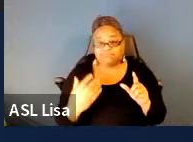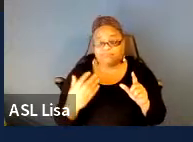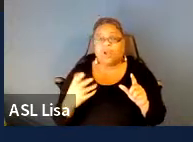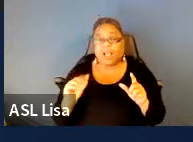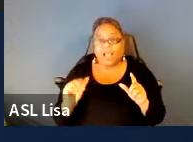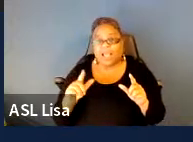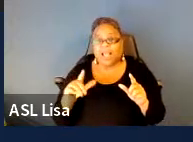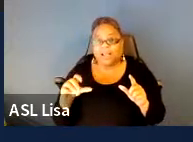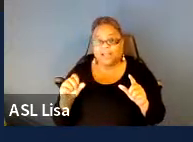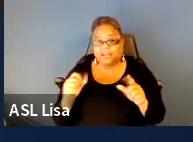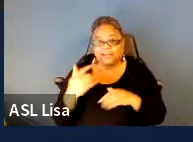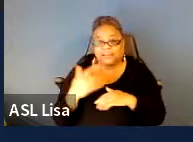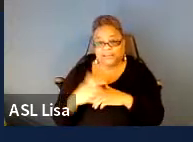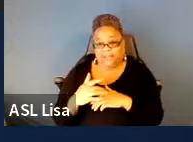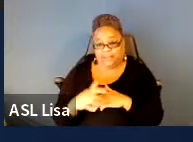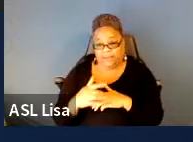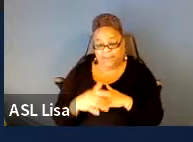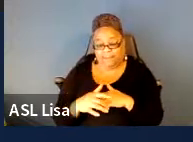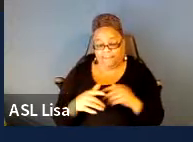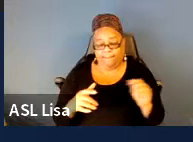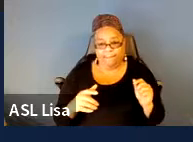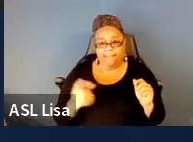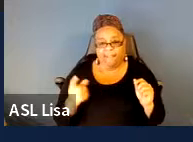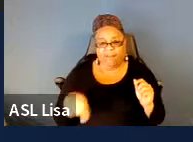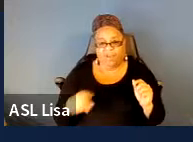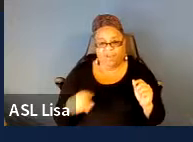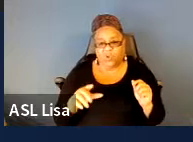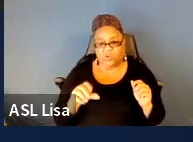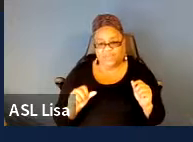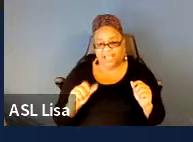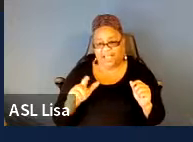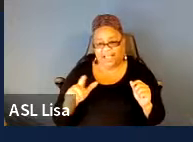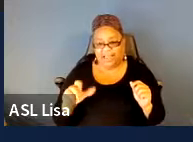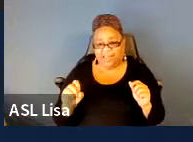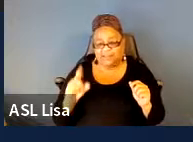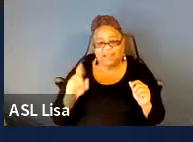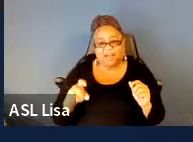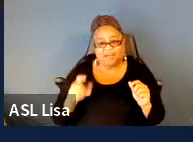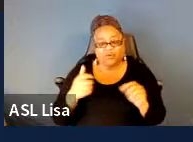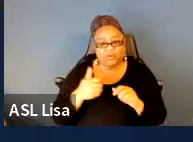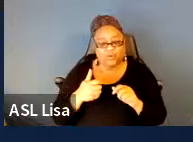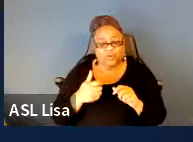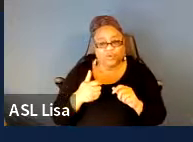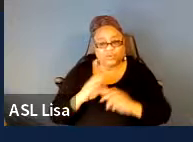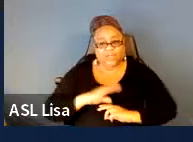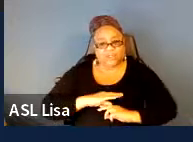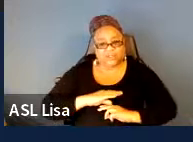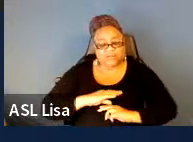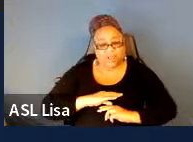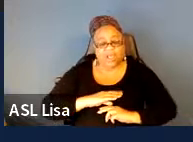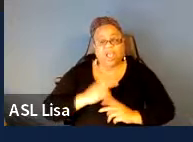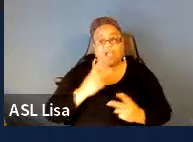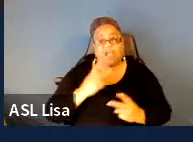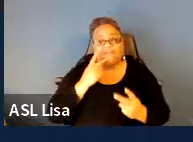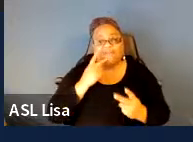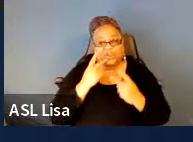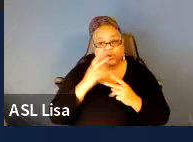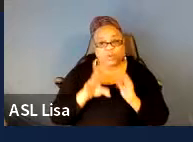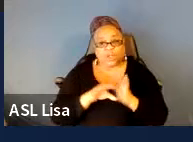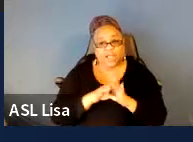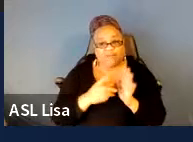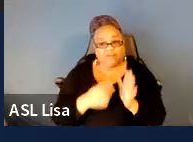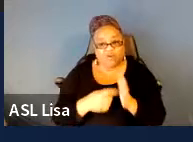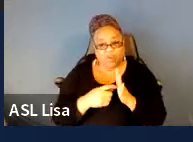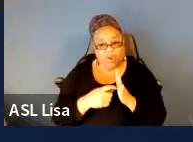that system. Okay, those assistive listening systems have to comply with the visual character requirements that are found